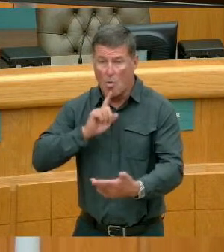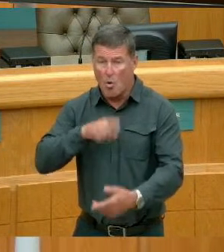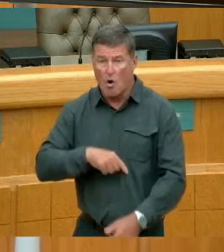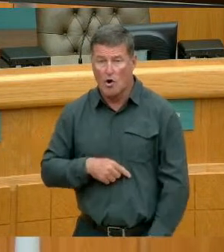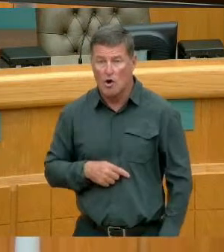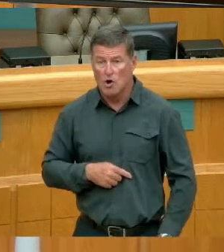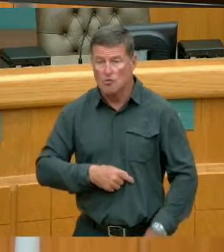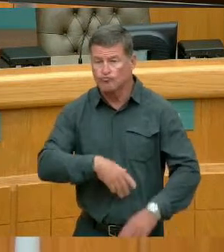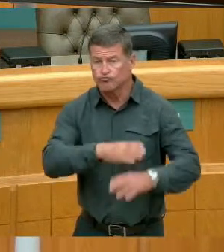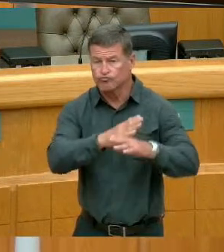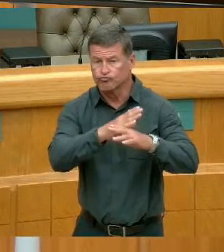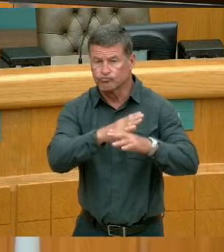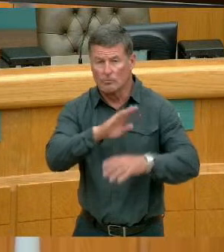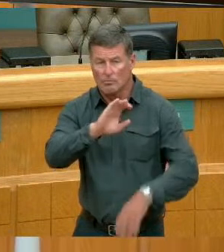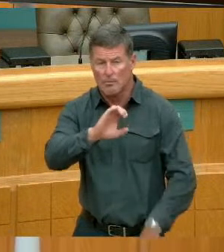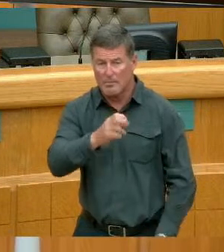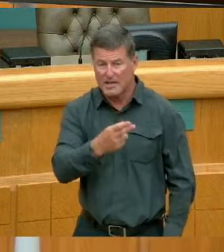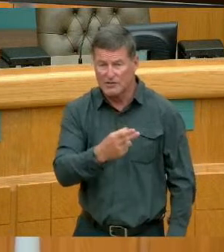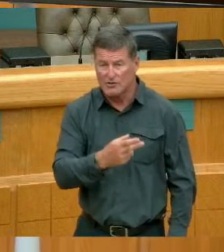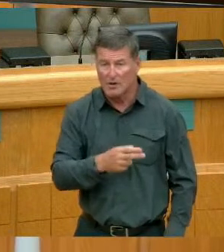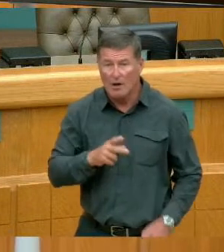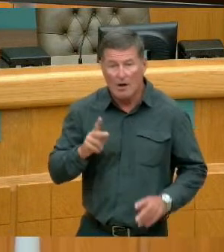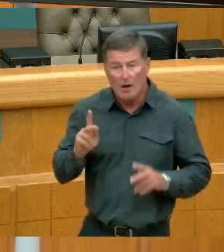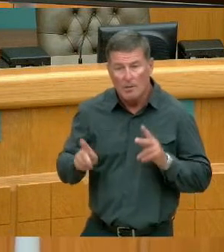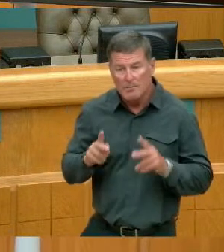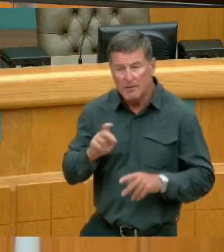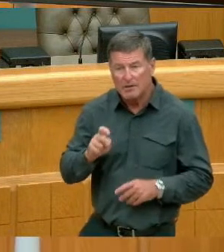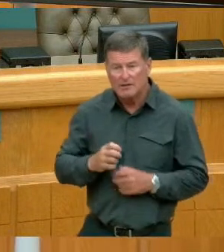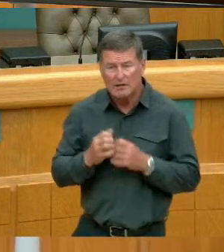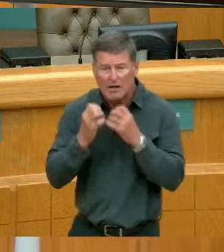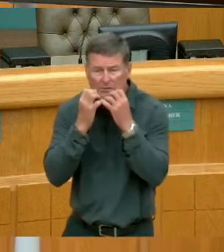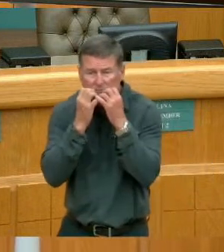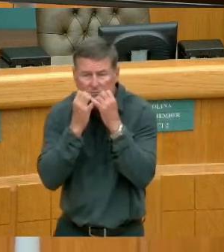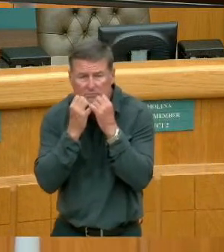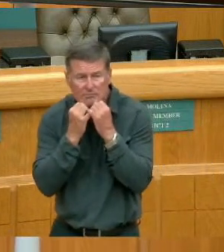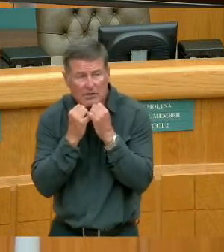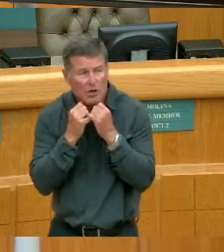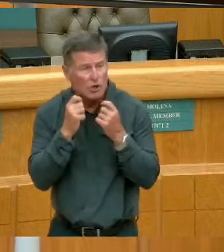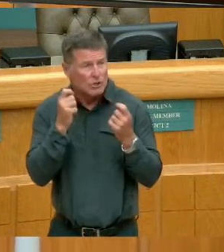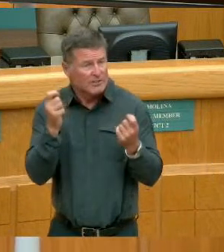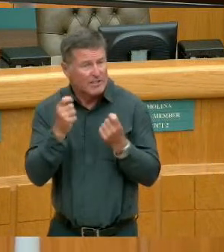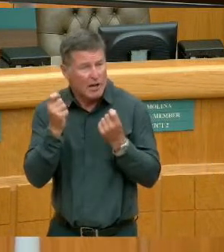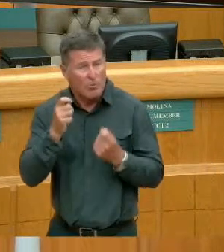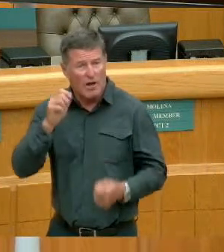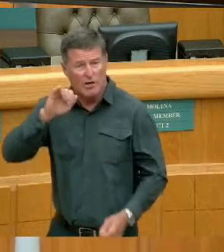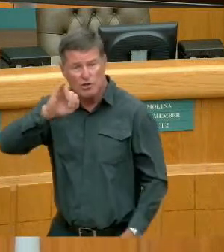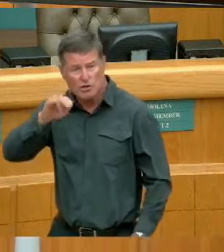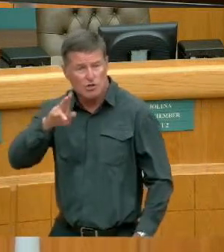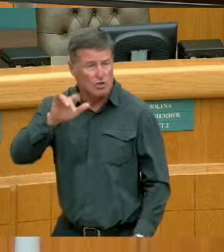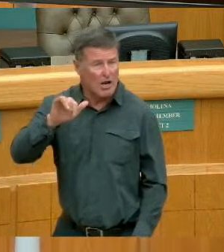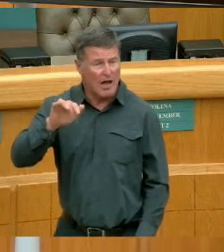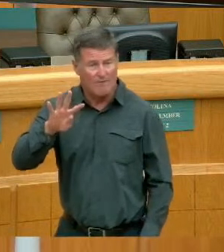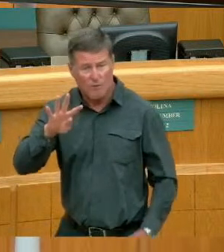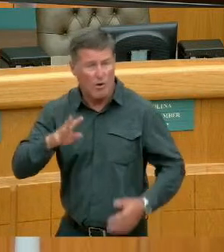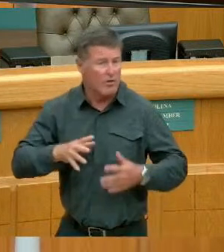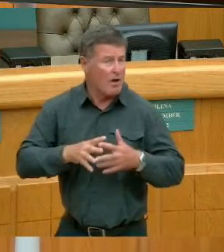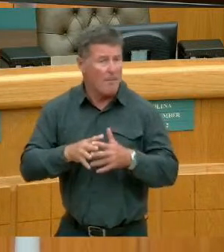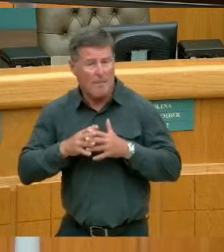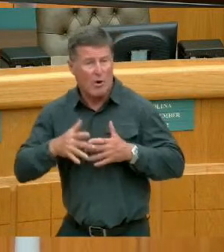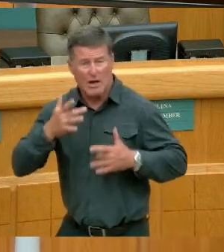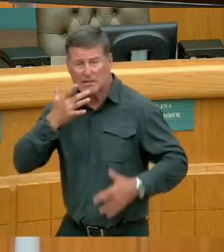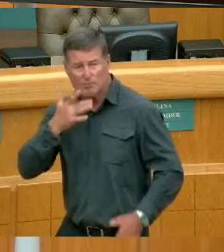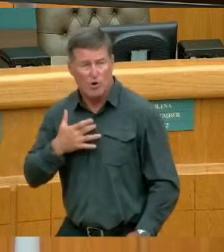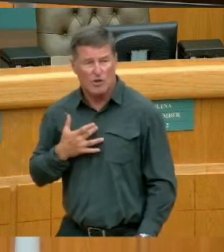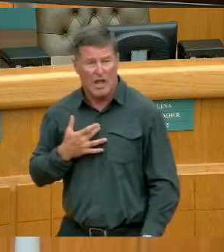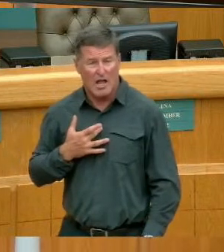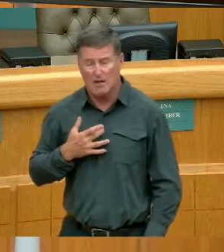the celebration of our freedom and our country, and to be able to say, don't do it in the way that you love to do it.